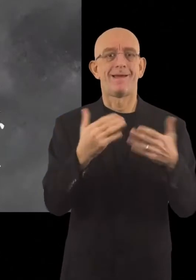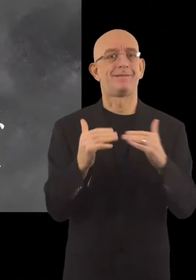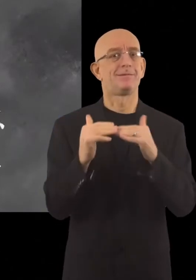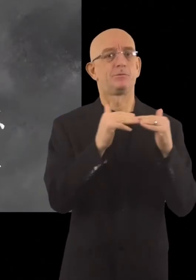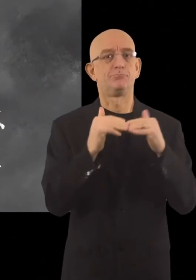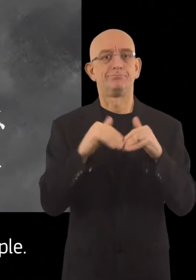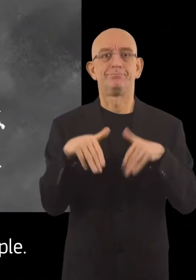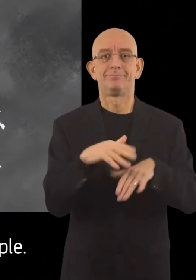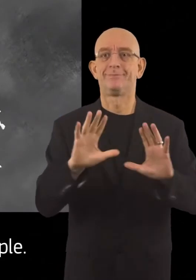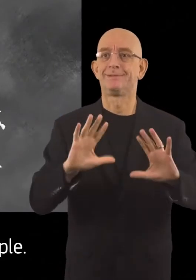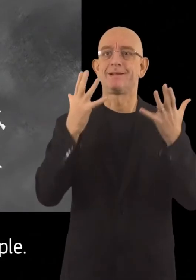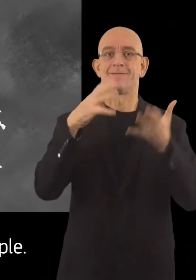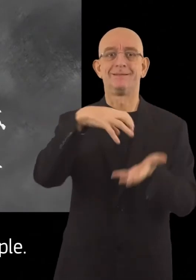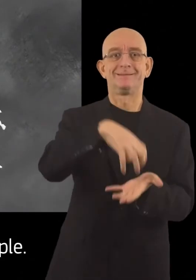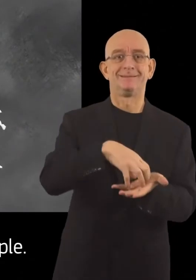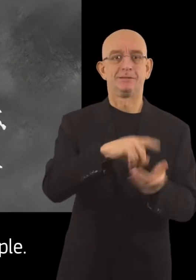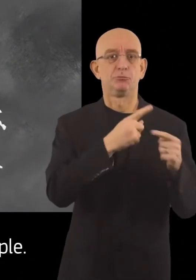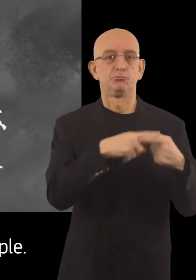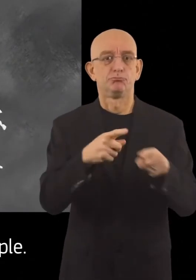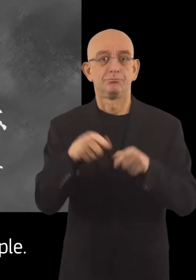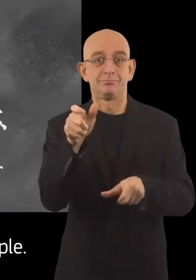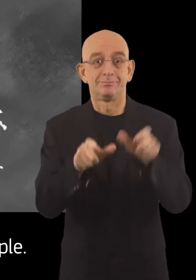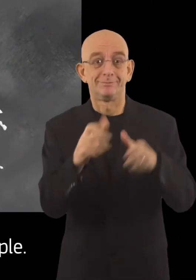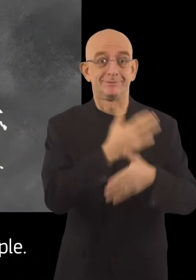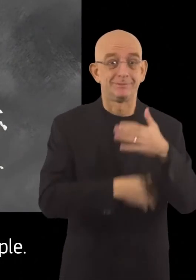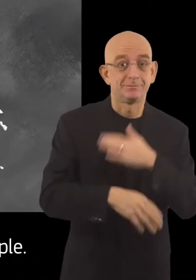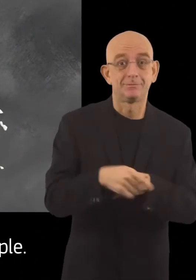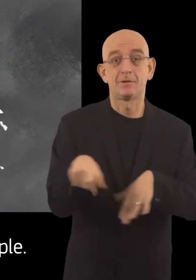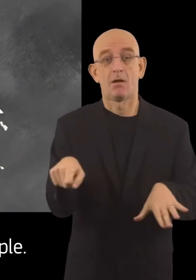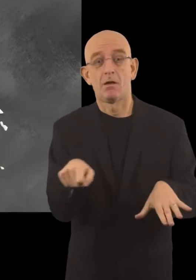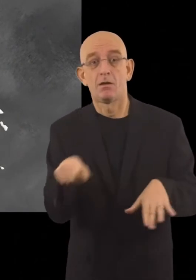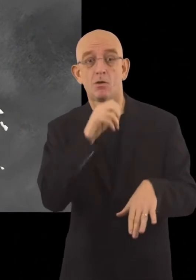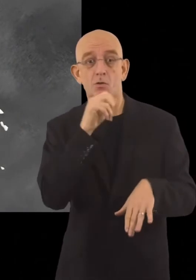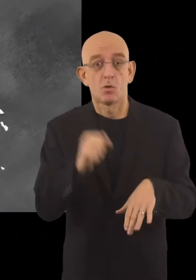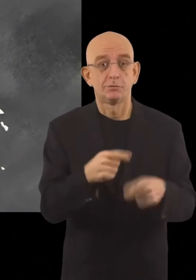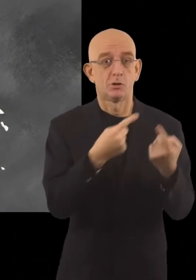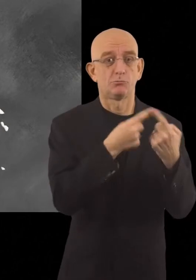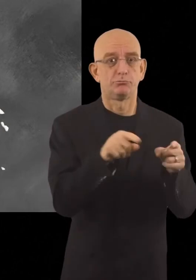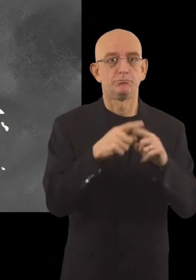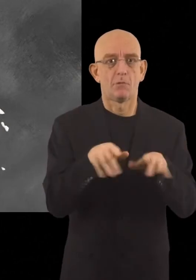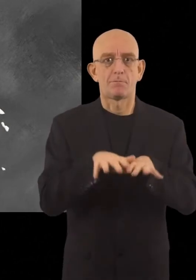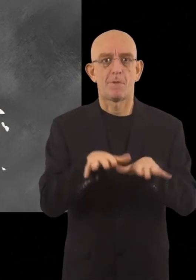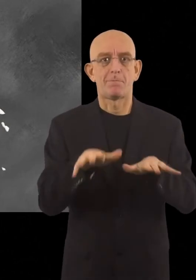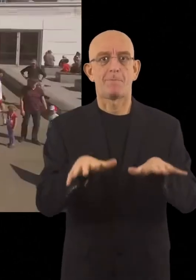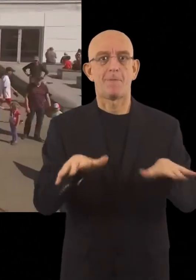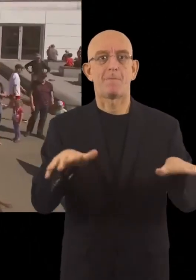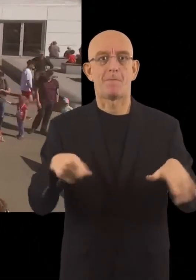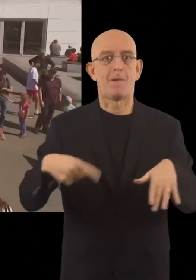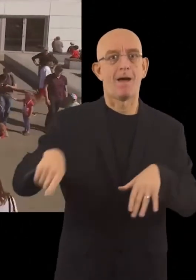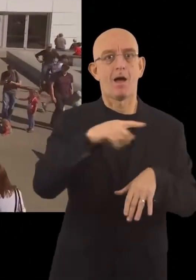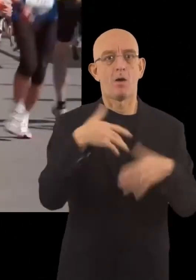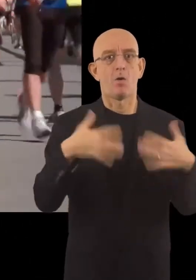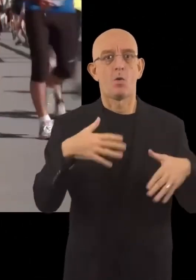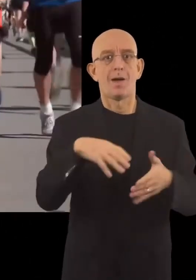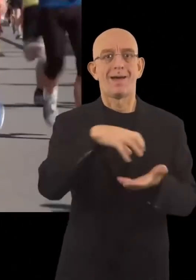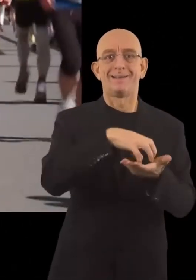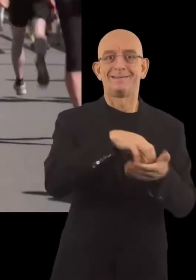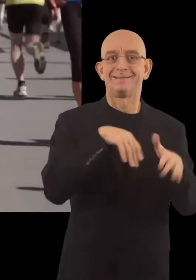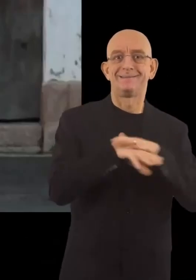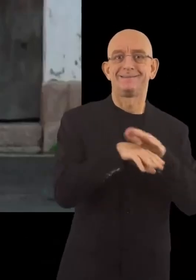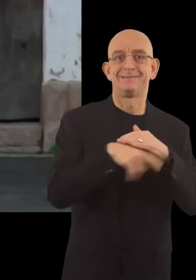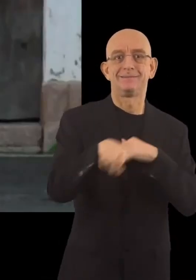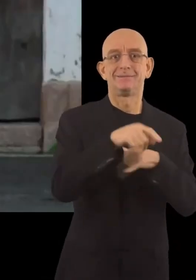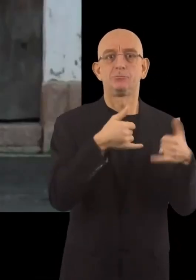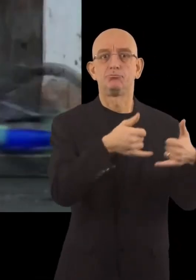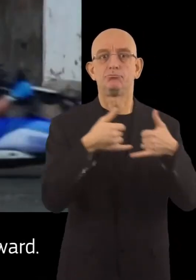access to city life for persons with disabilities and older people. Its success and the growing interest around the Access City Award over